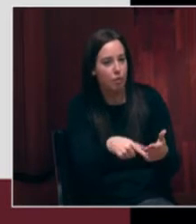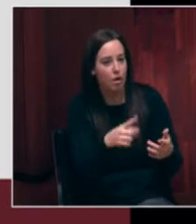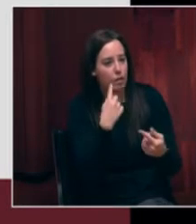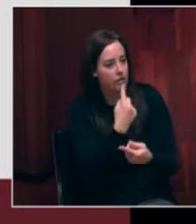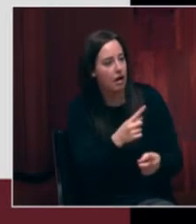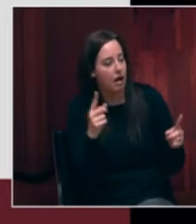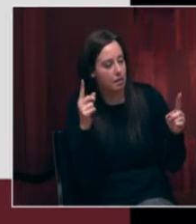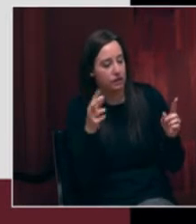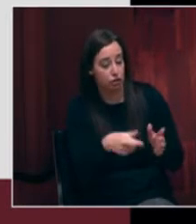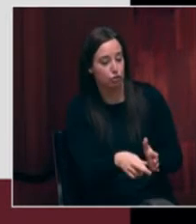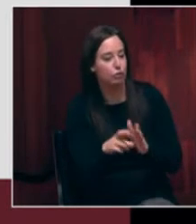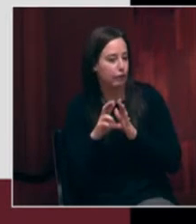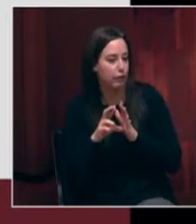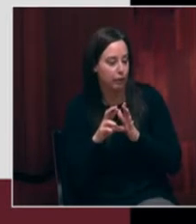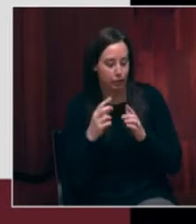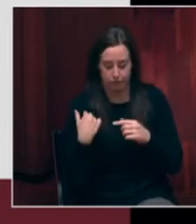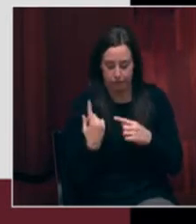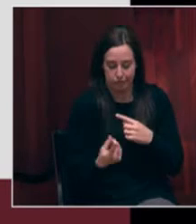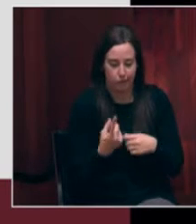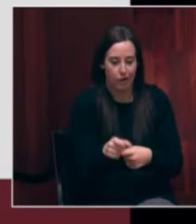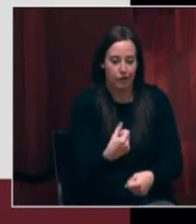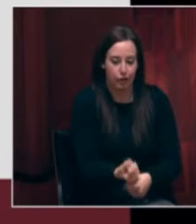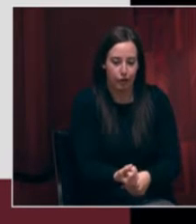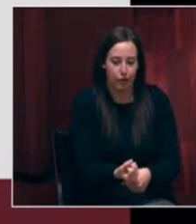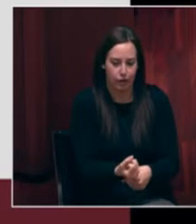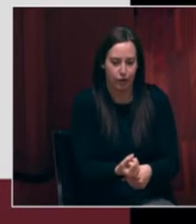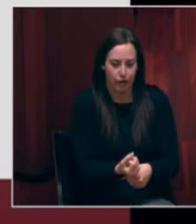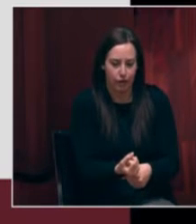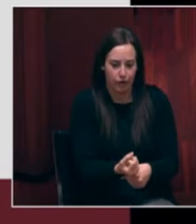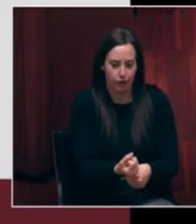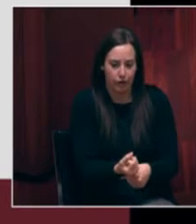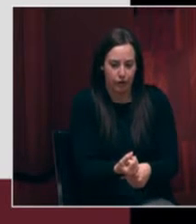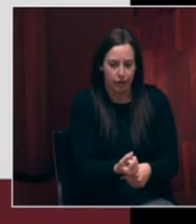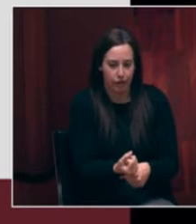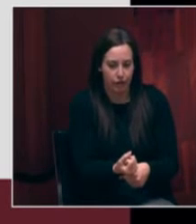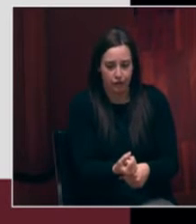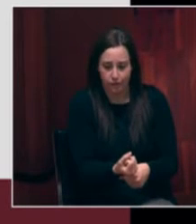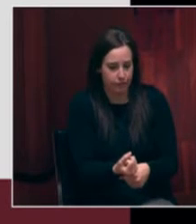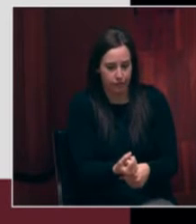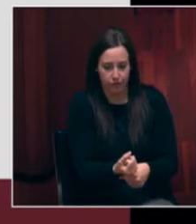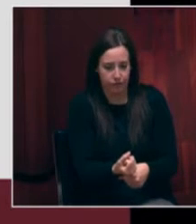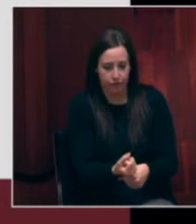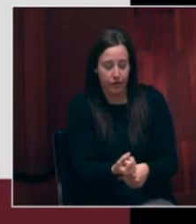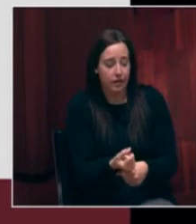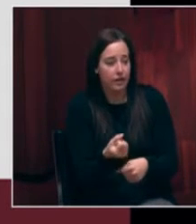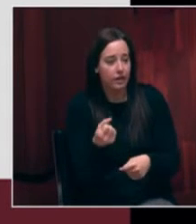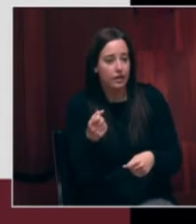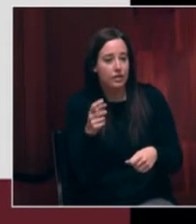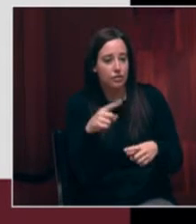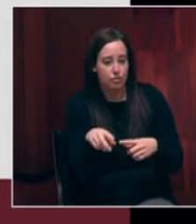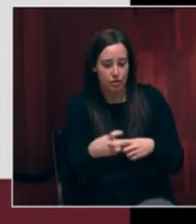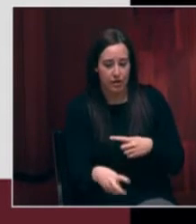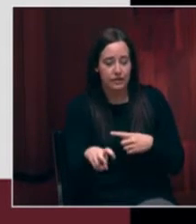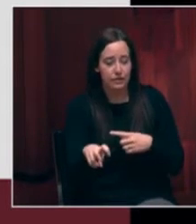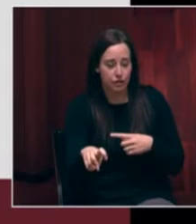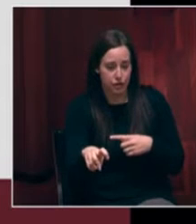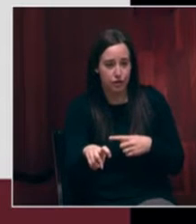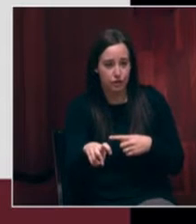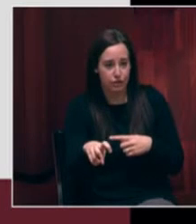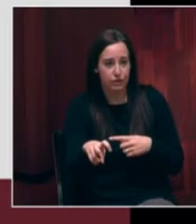year in disposal and where we're going. Not to denigrate transfer